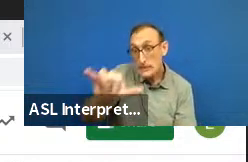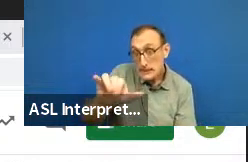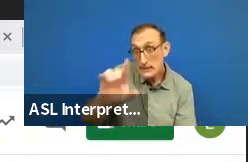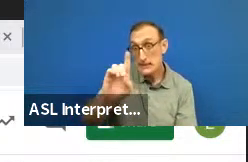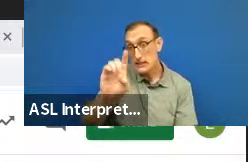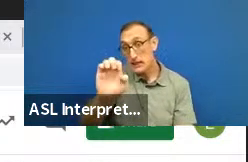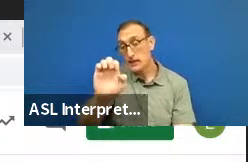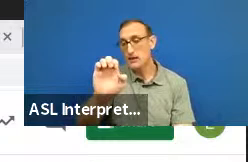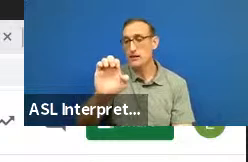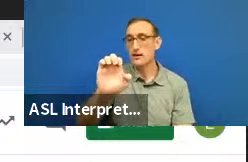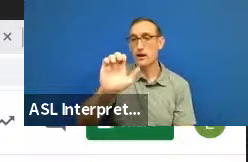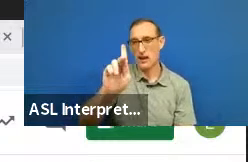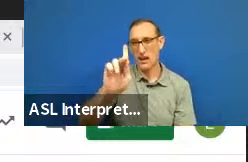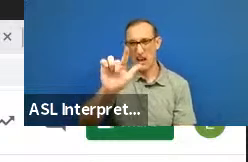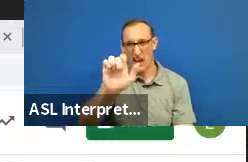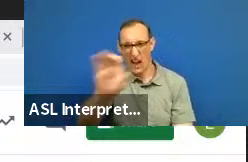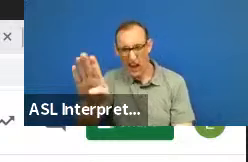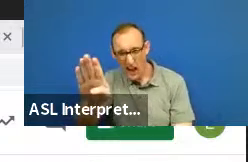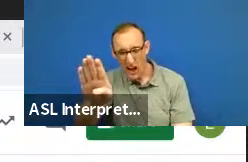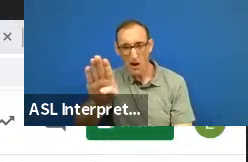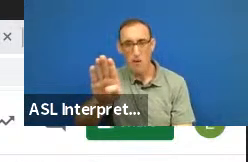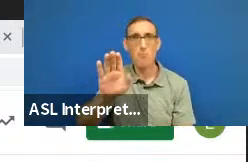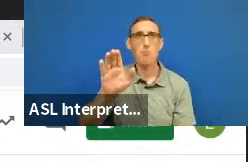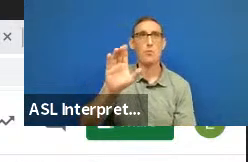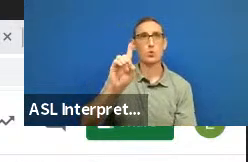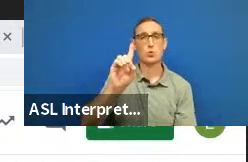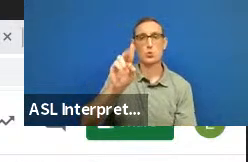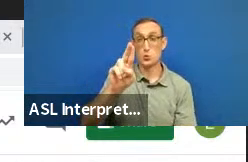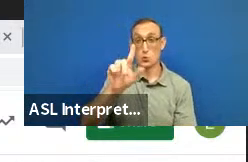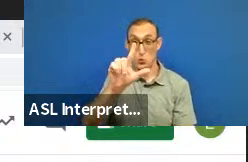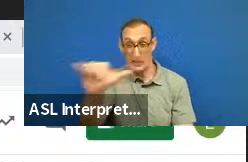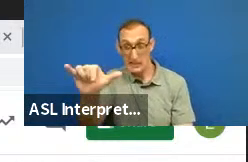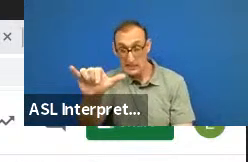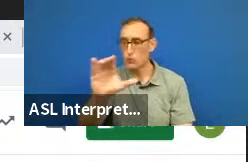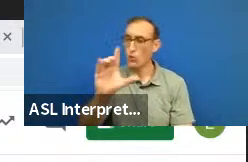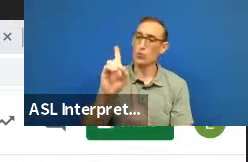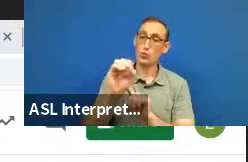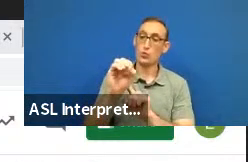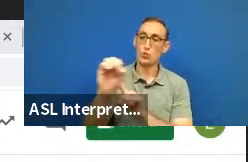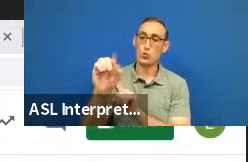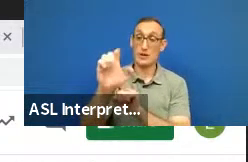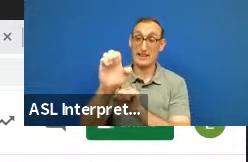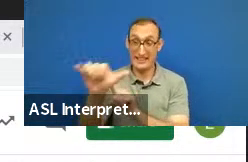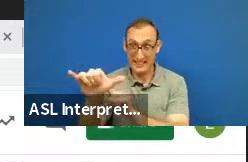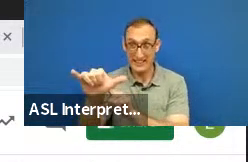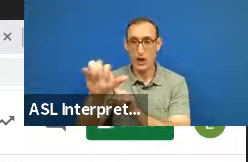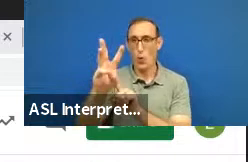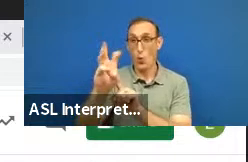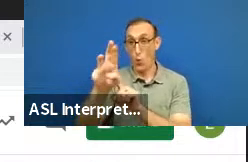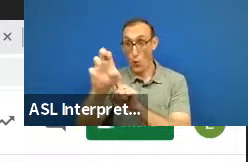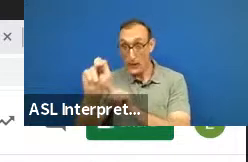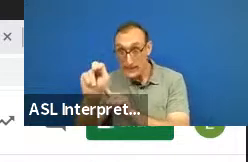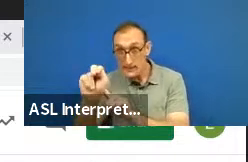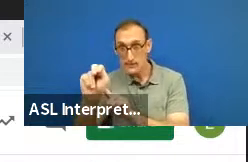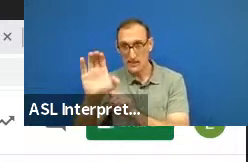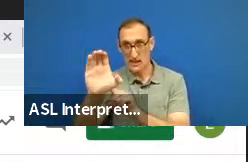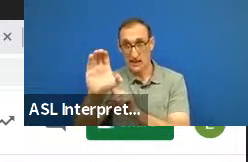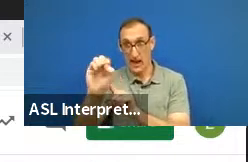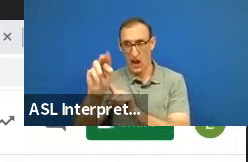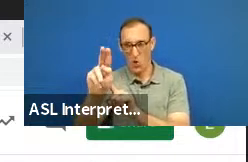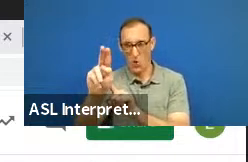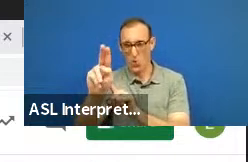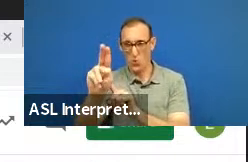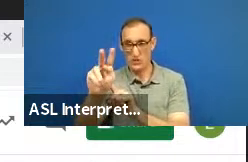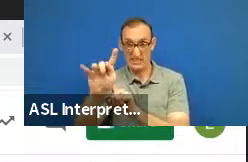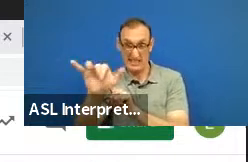Dooley County, that's way south Georgia, and Warren County. They've been through this. Now,